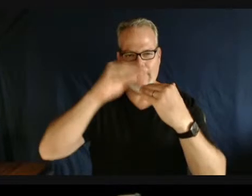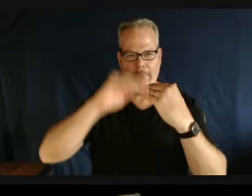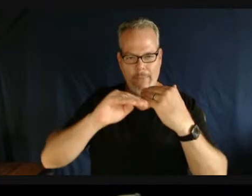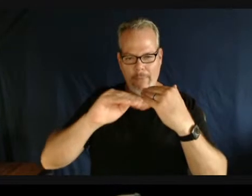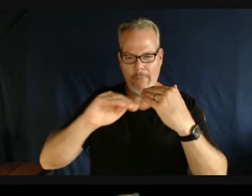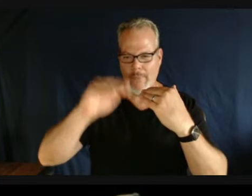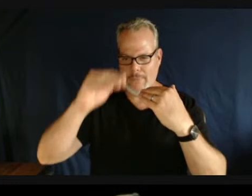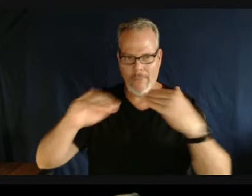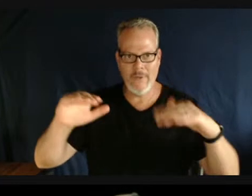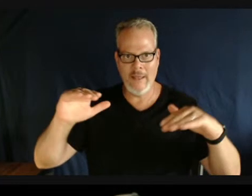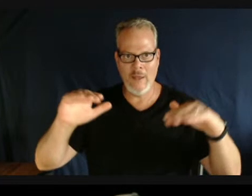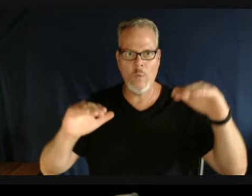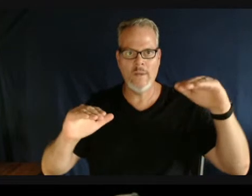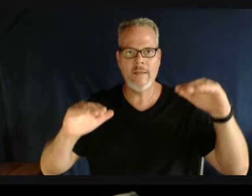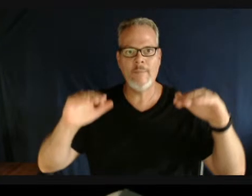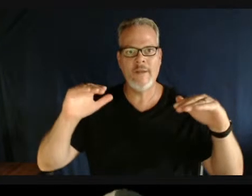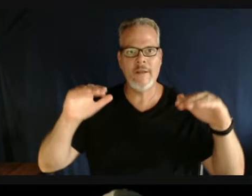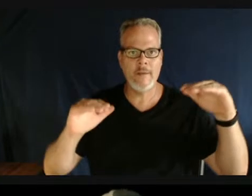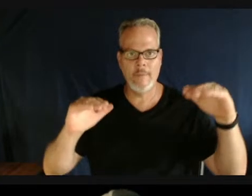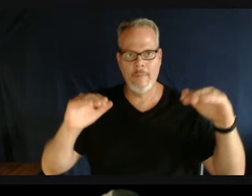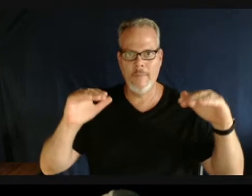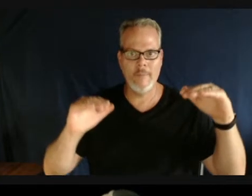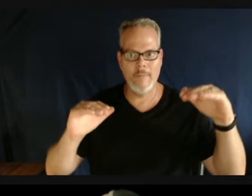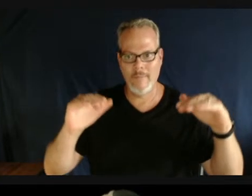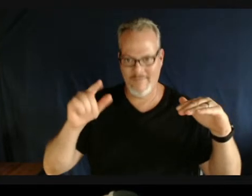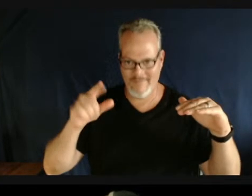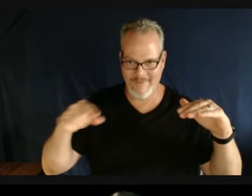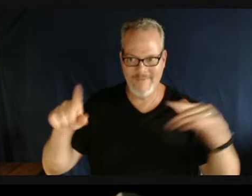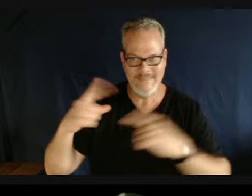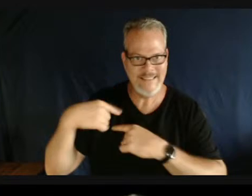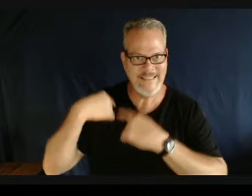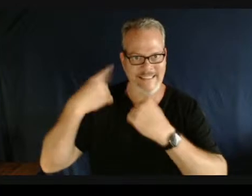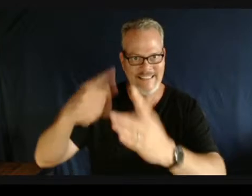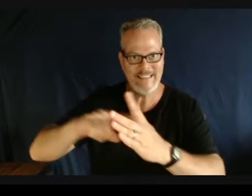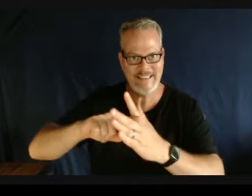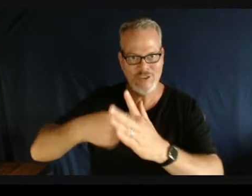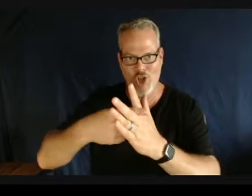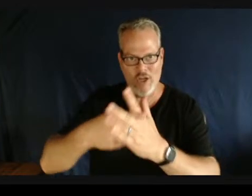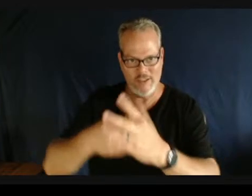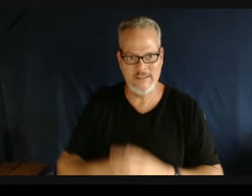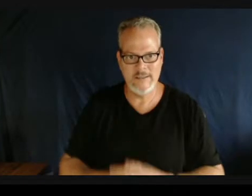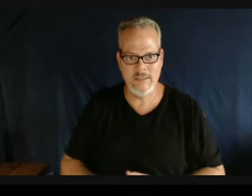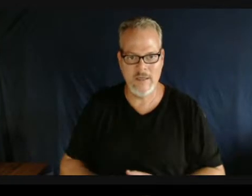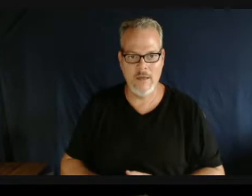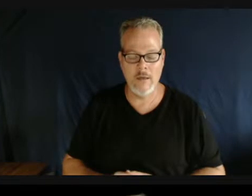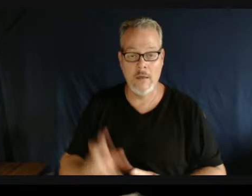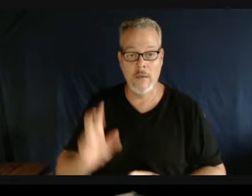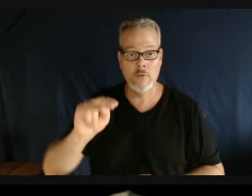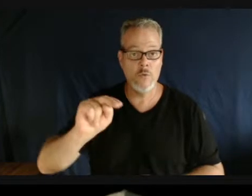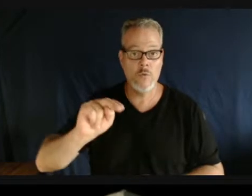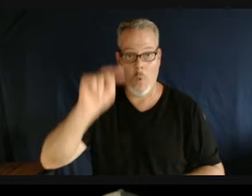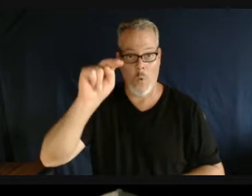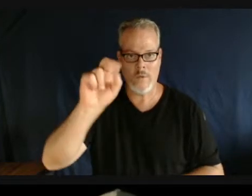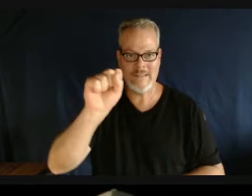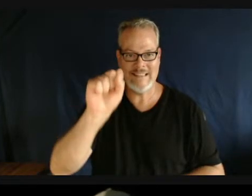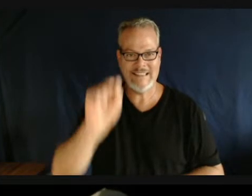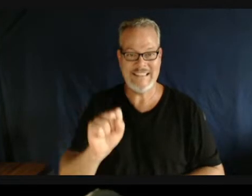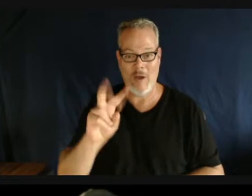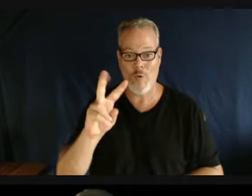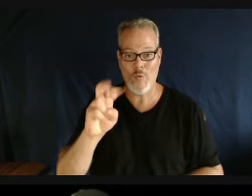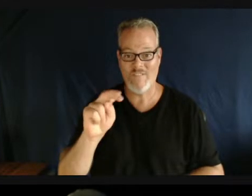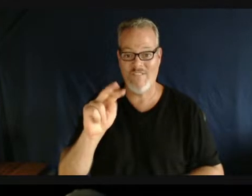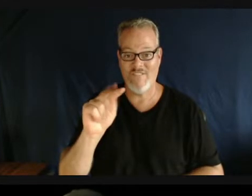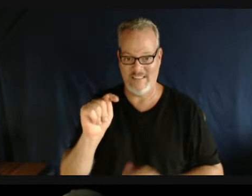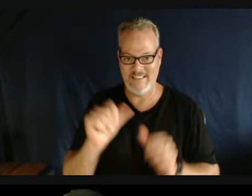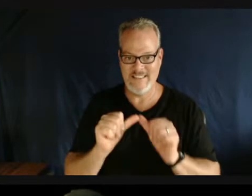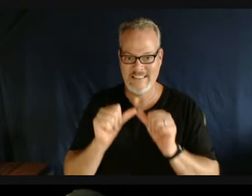began, or I would argue since episode 4 or so, right? The north and south vents are able to incrementally release the